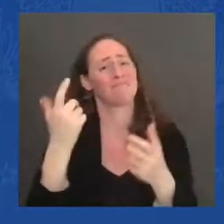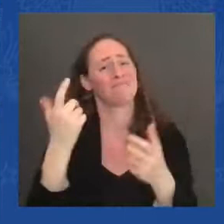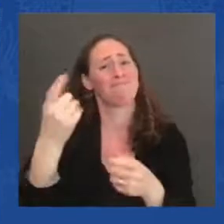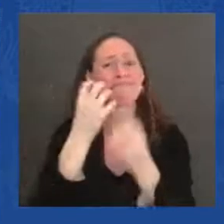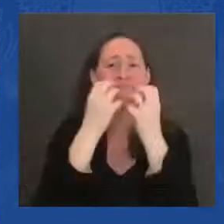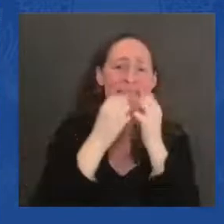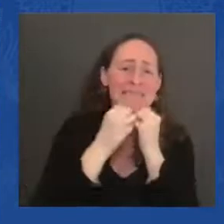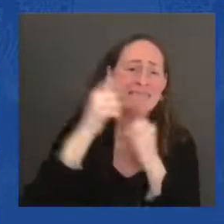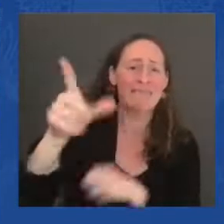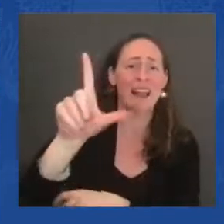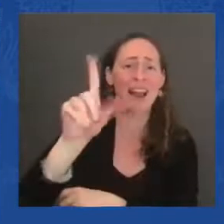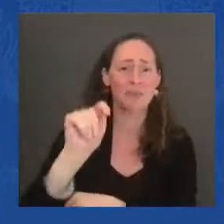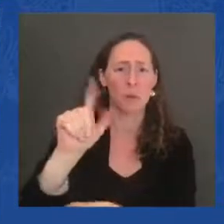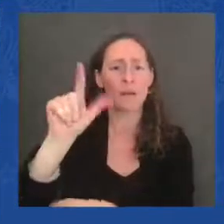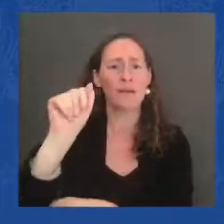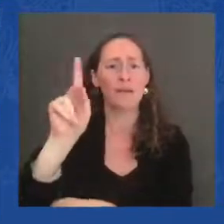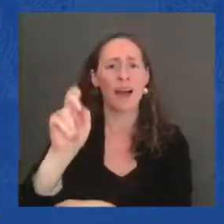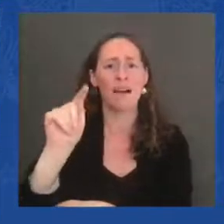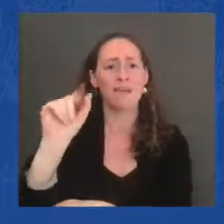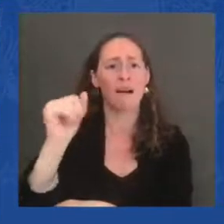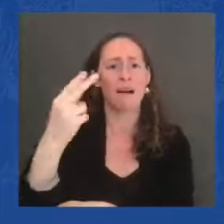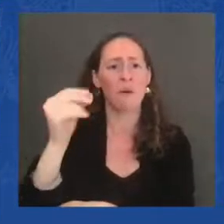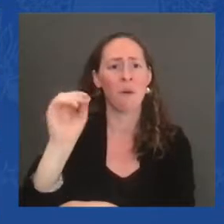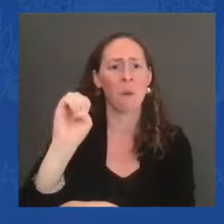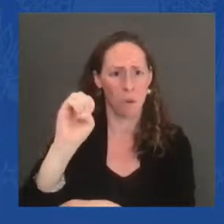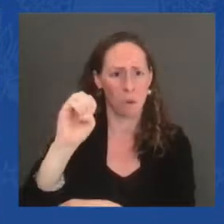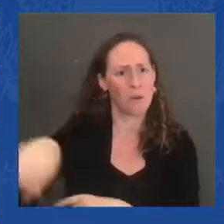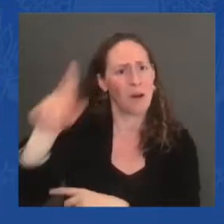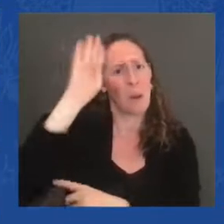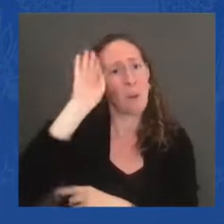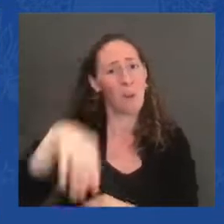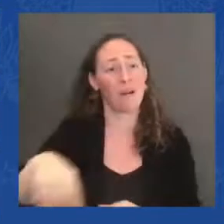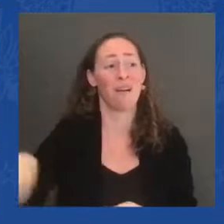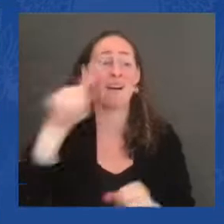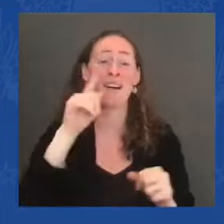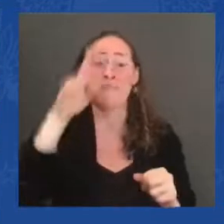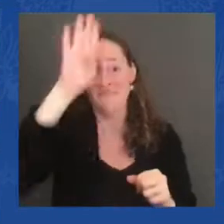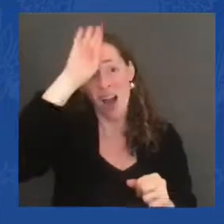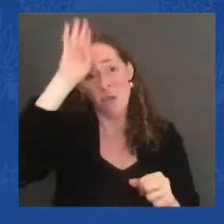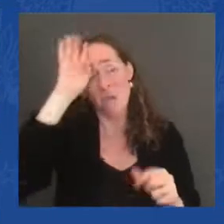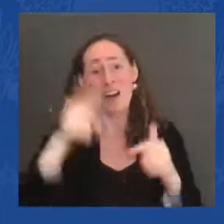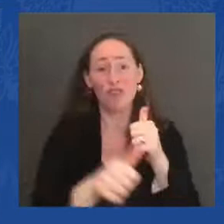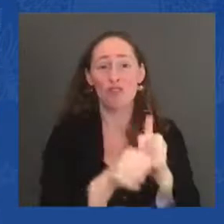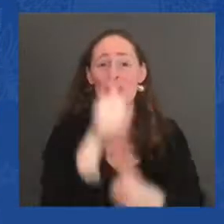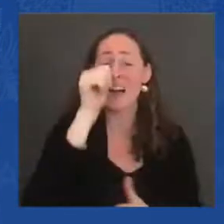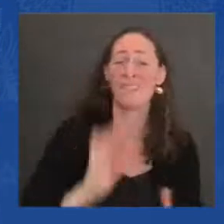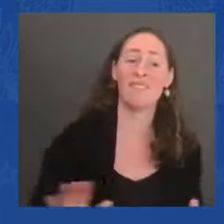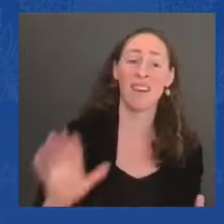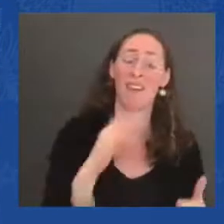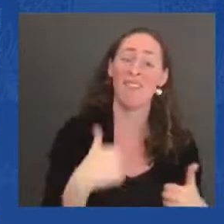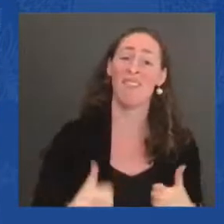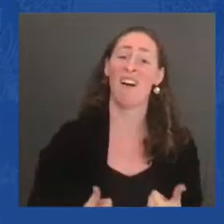God we have you. But you know, fires and frequency of ferocity of these fires,